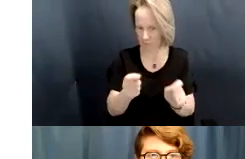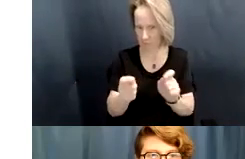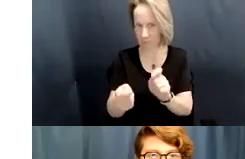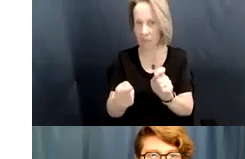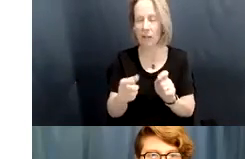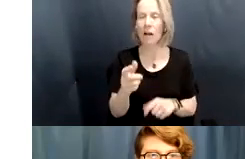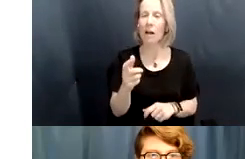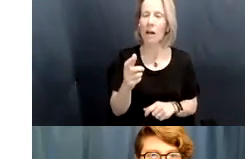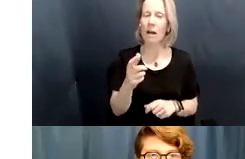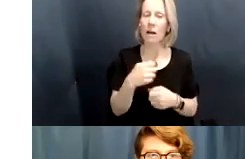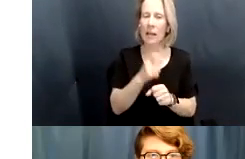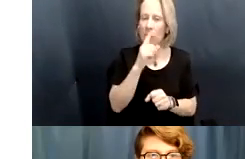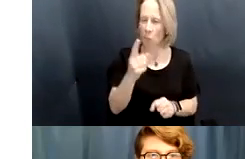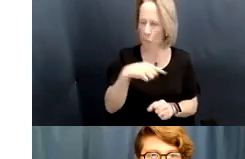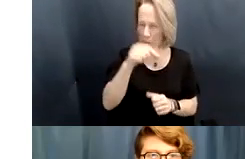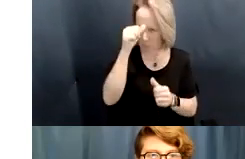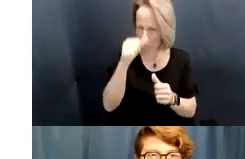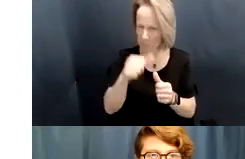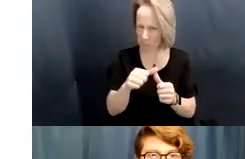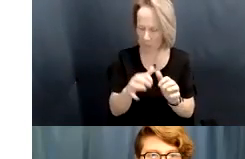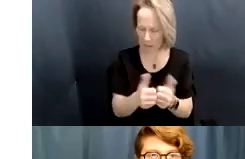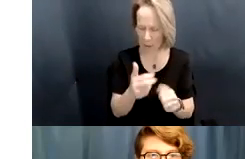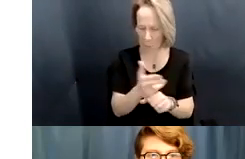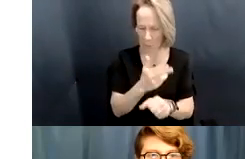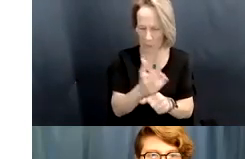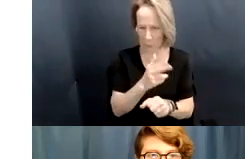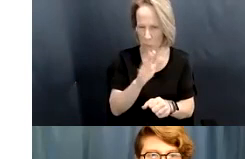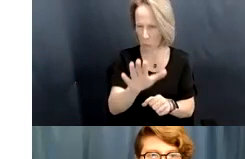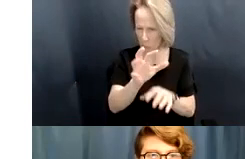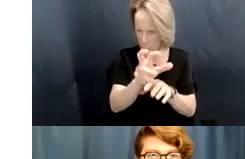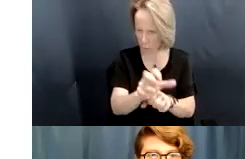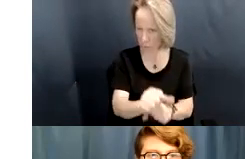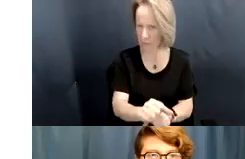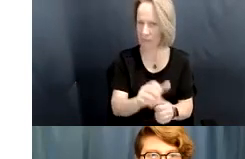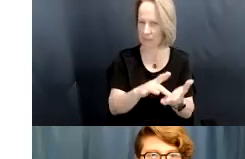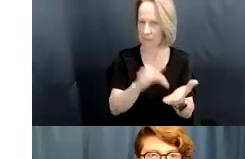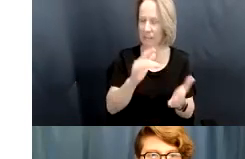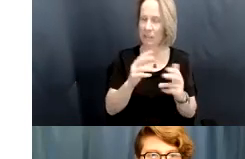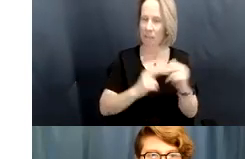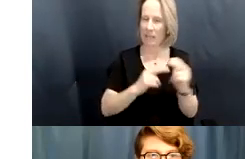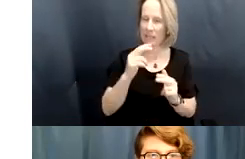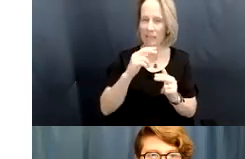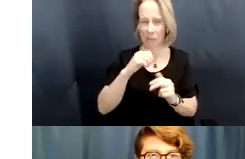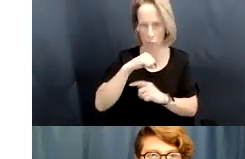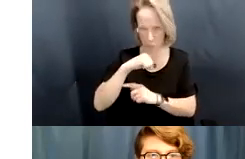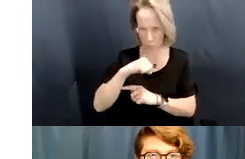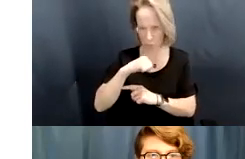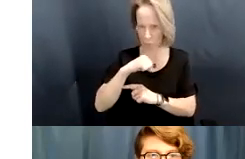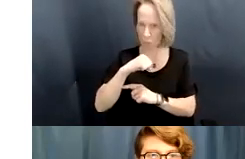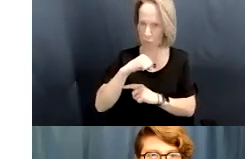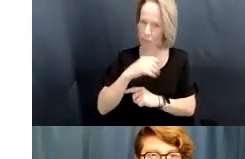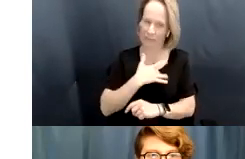keeping in mind how we can use these routines to build resilience, but also to provide a space to truly feel all